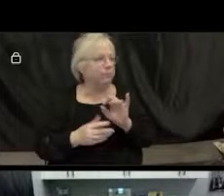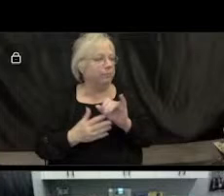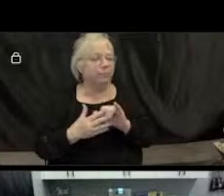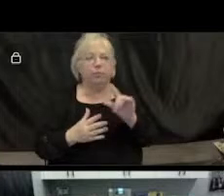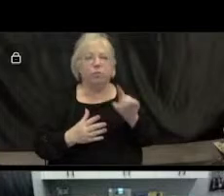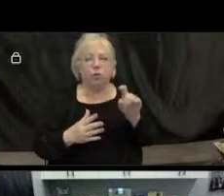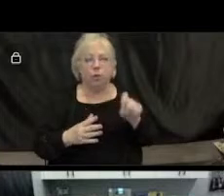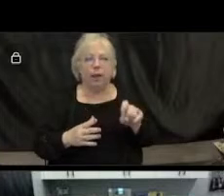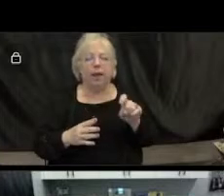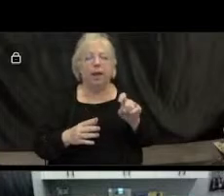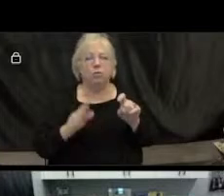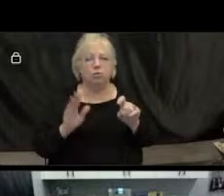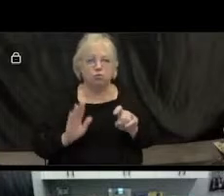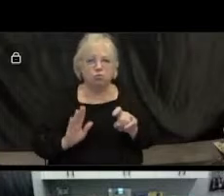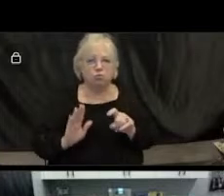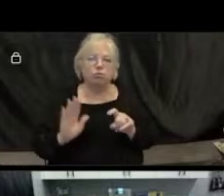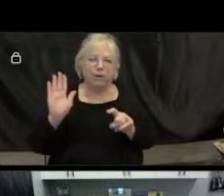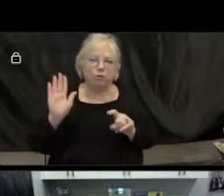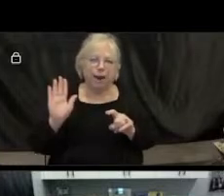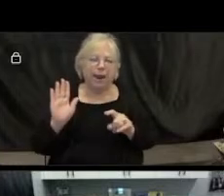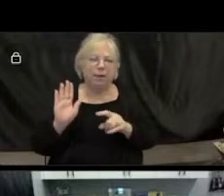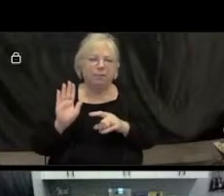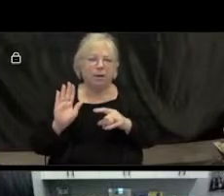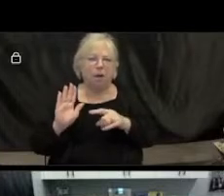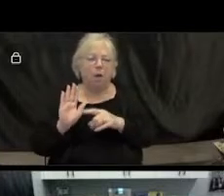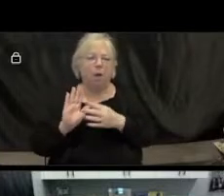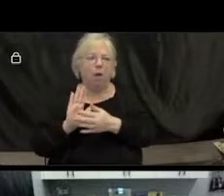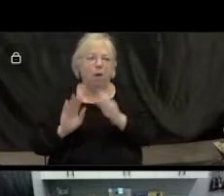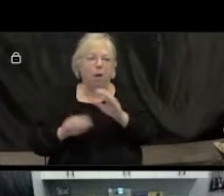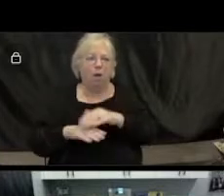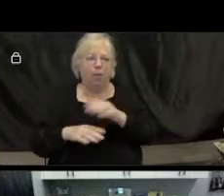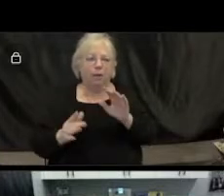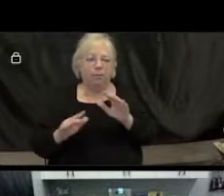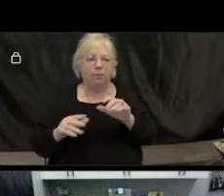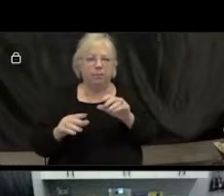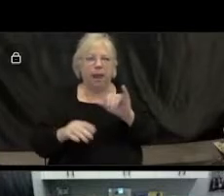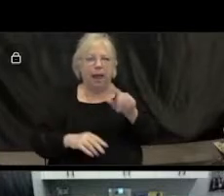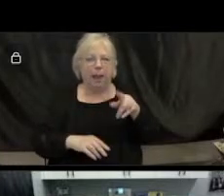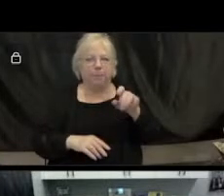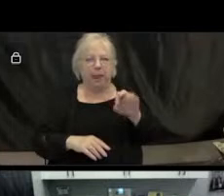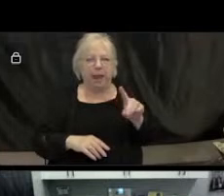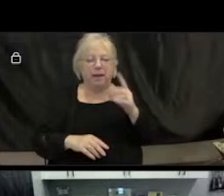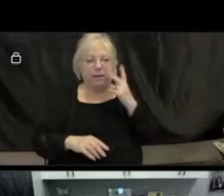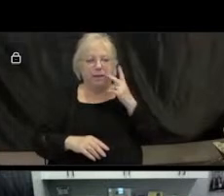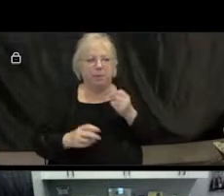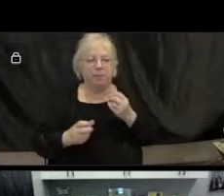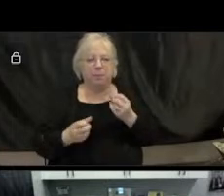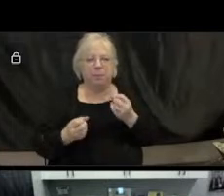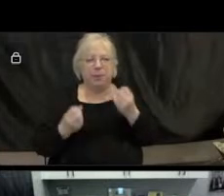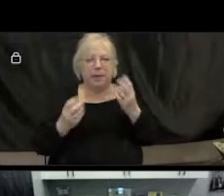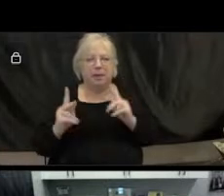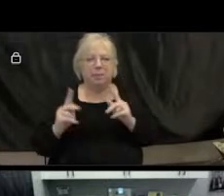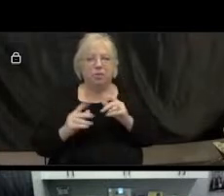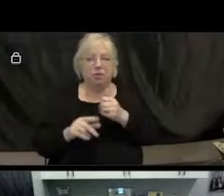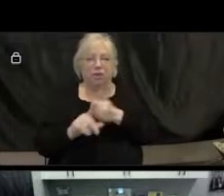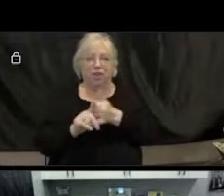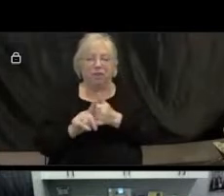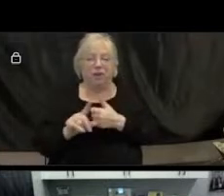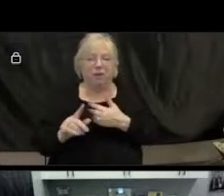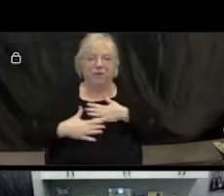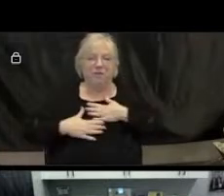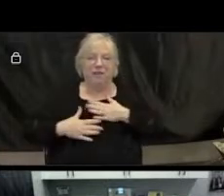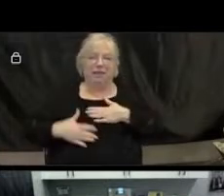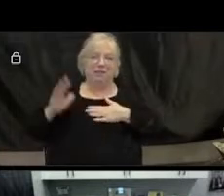you can raise your hand. And I know a lot of the commissioners, and I see them up here raising their hand, just themselves